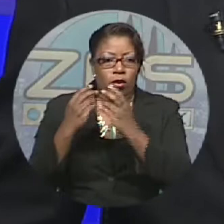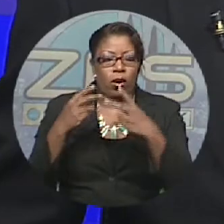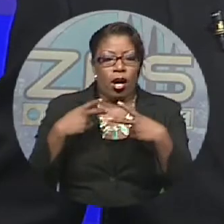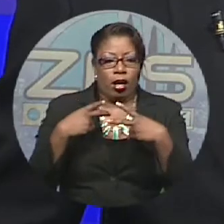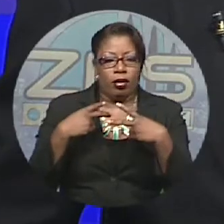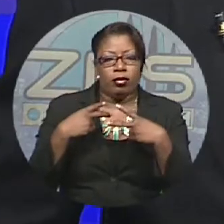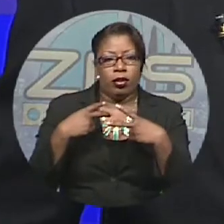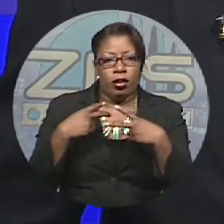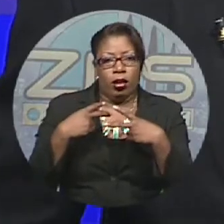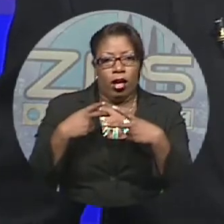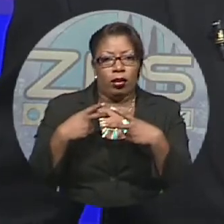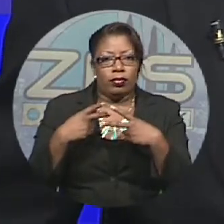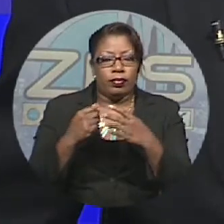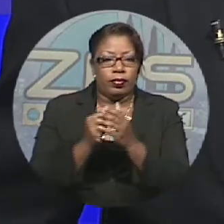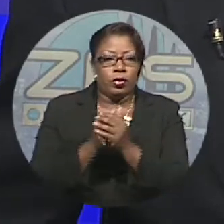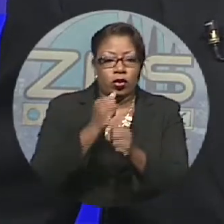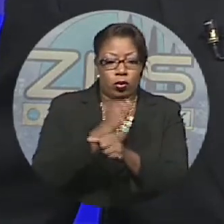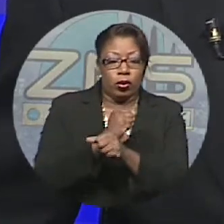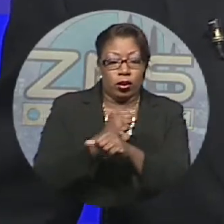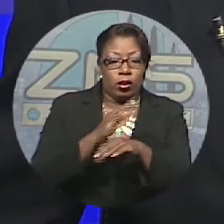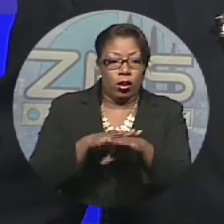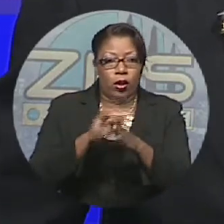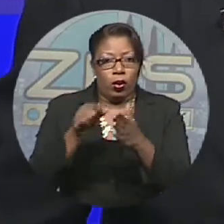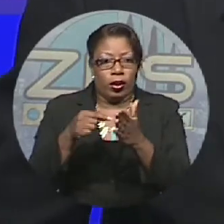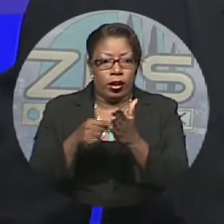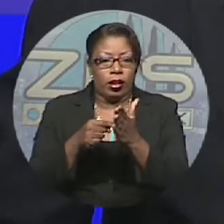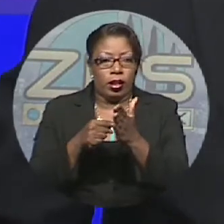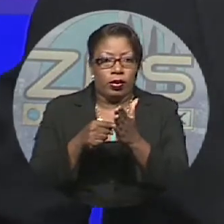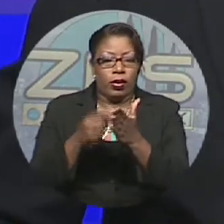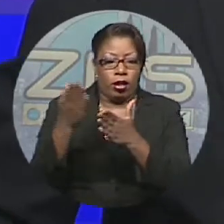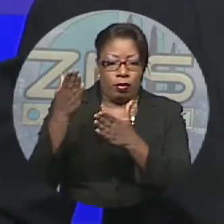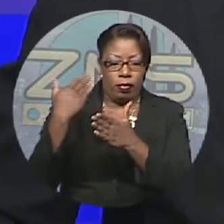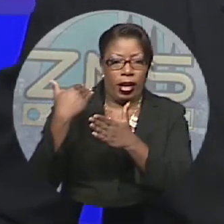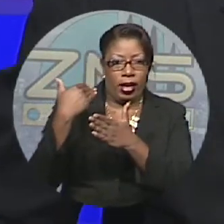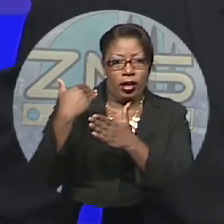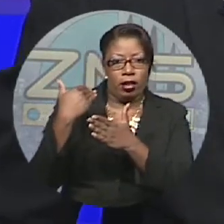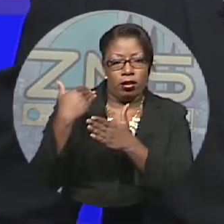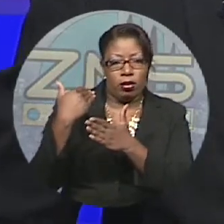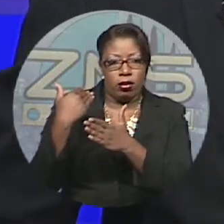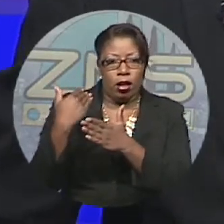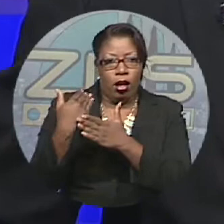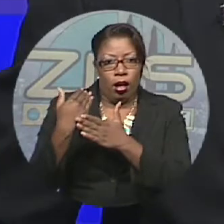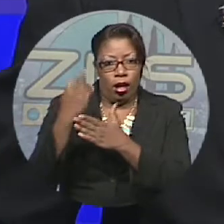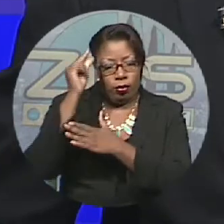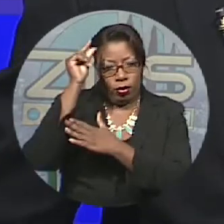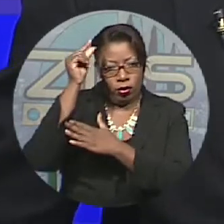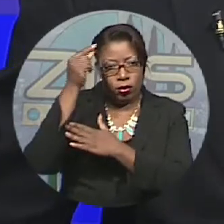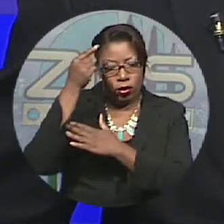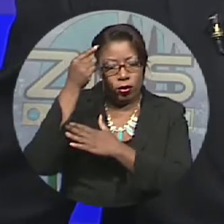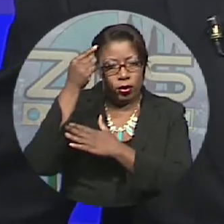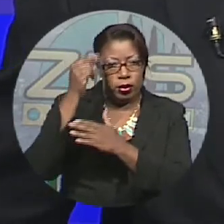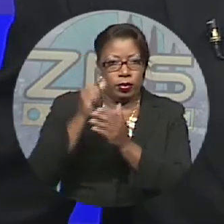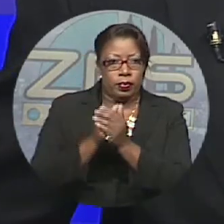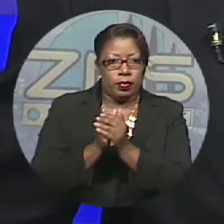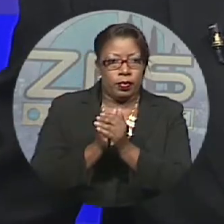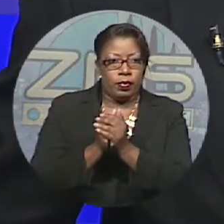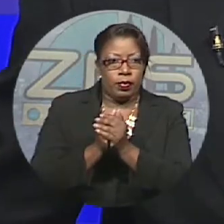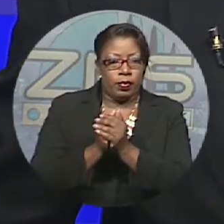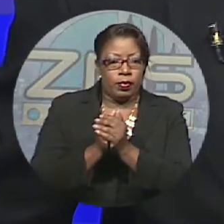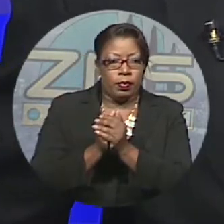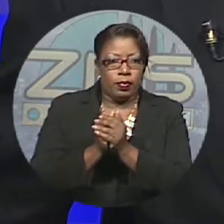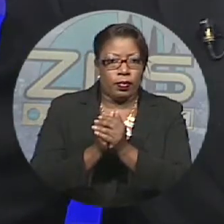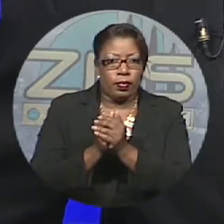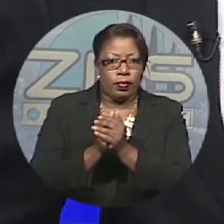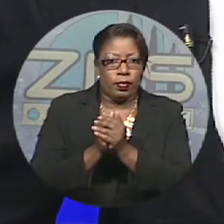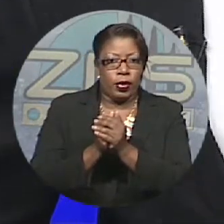his foot in the door since 2008 under the previous administration. Our Charisma Robinson tells us about the license application that was recently gazetted